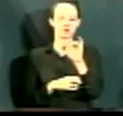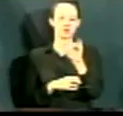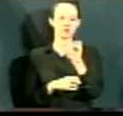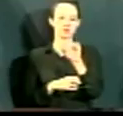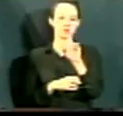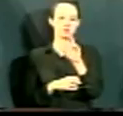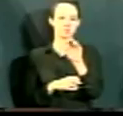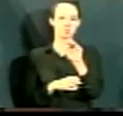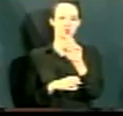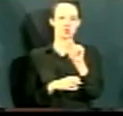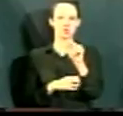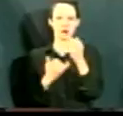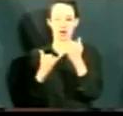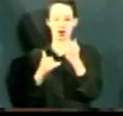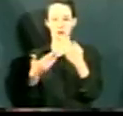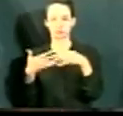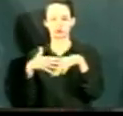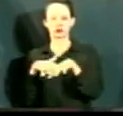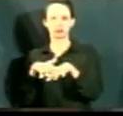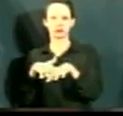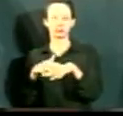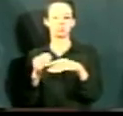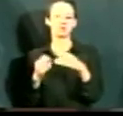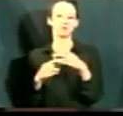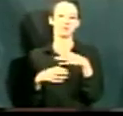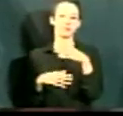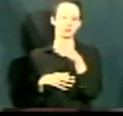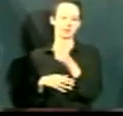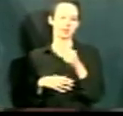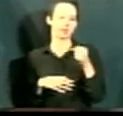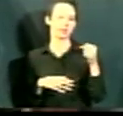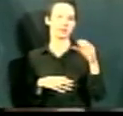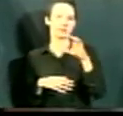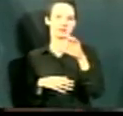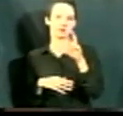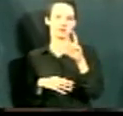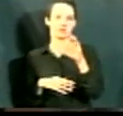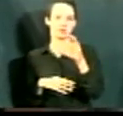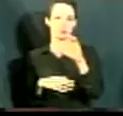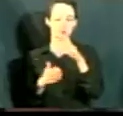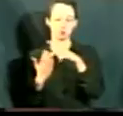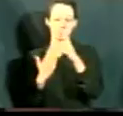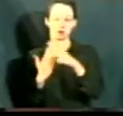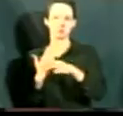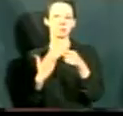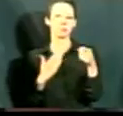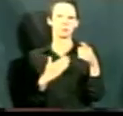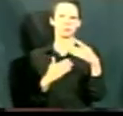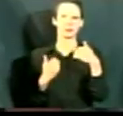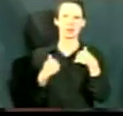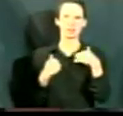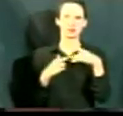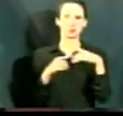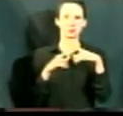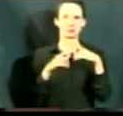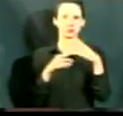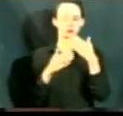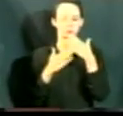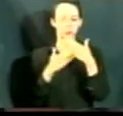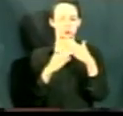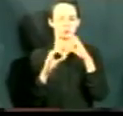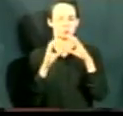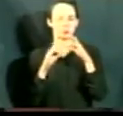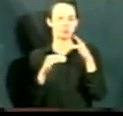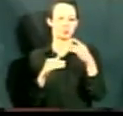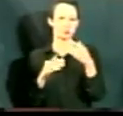the CDCA program, where, as you heard, I mean, and Albert's somebody with reliable communication, as you can hear, and he was complaining that he was going to